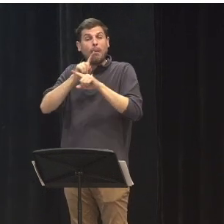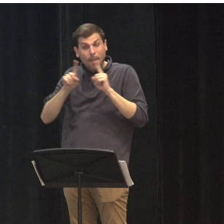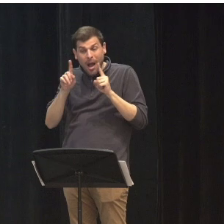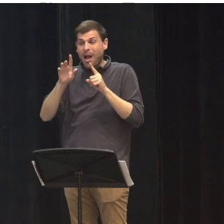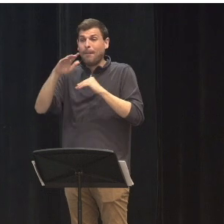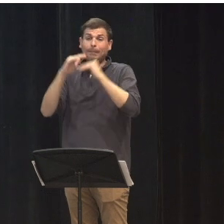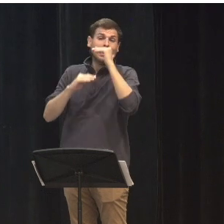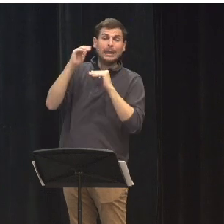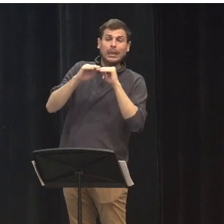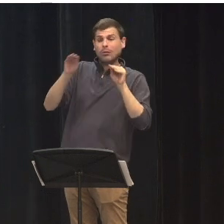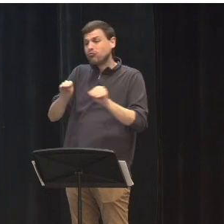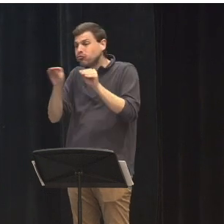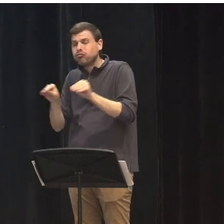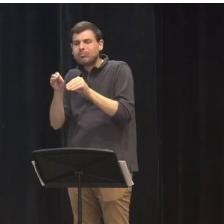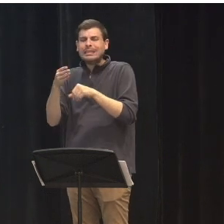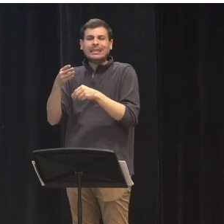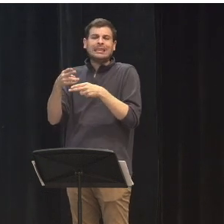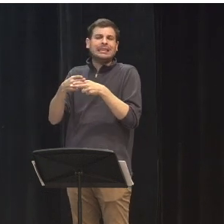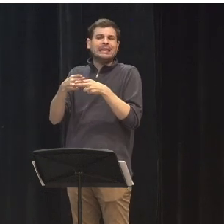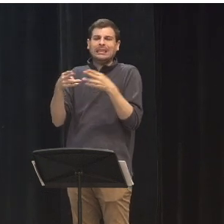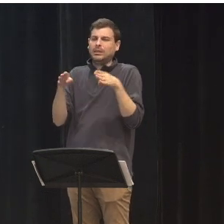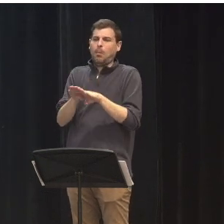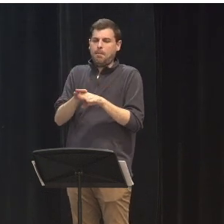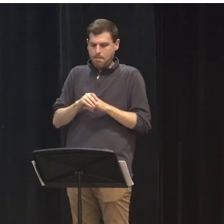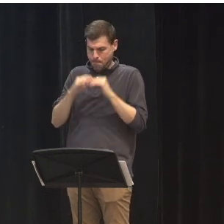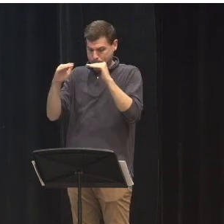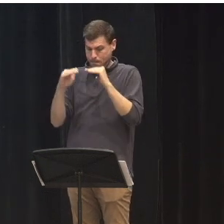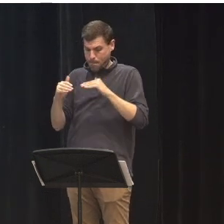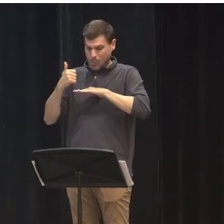will be closures. Transportation, including the